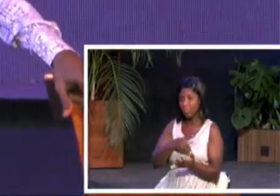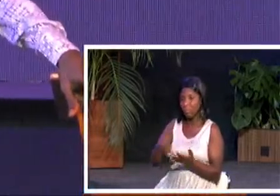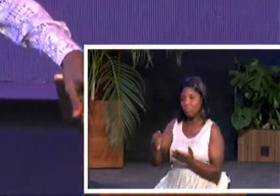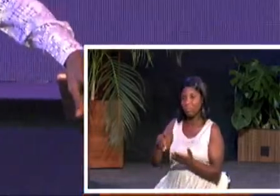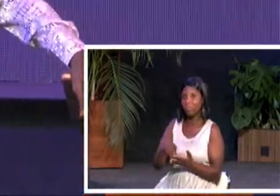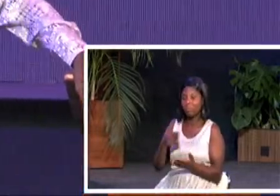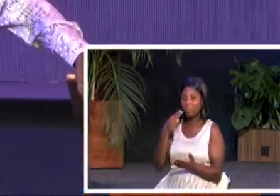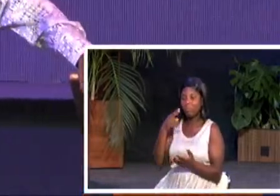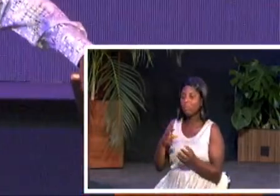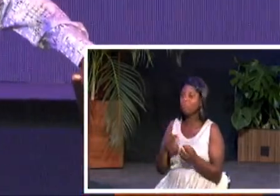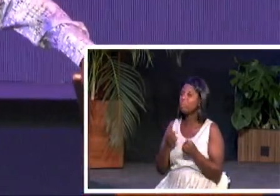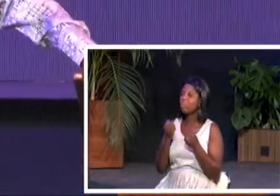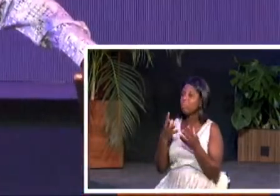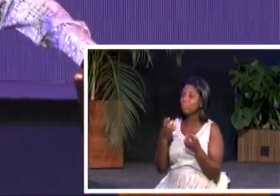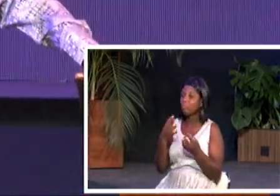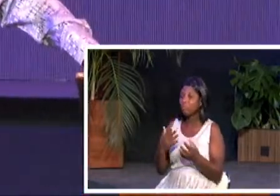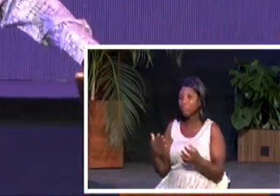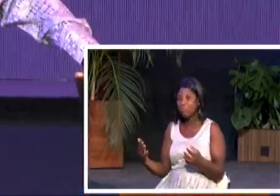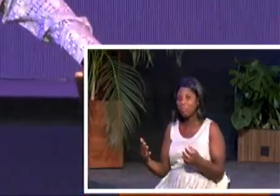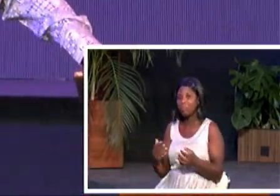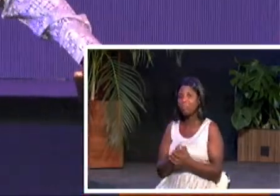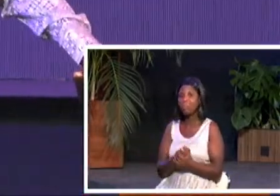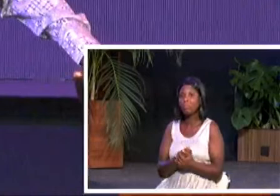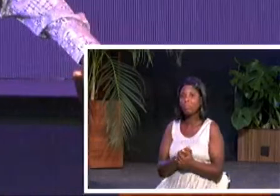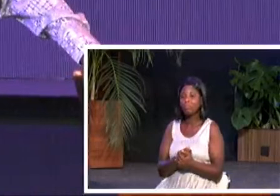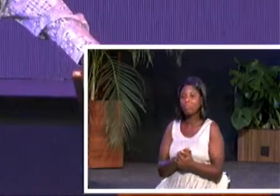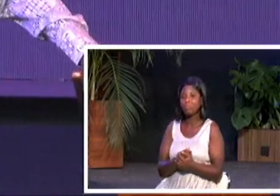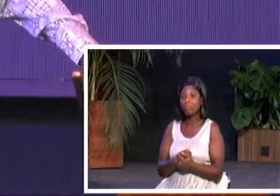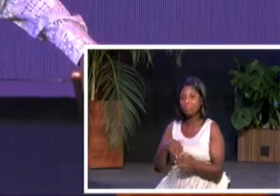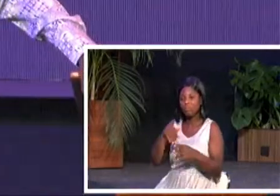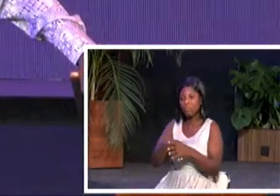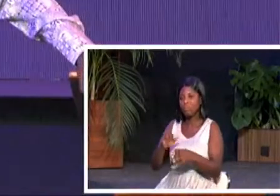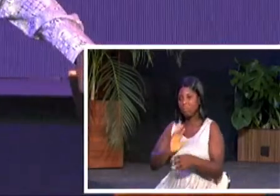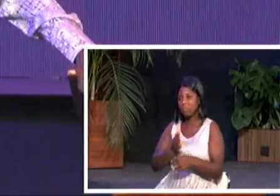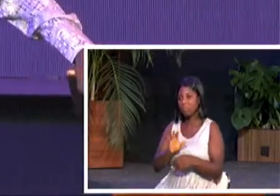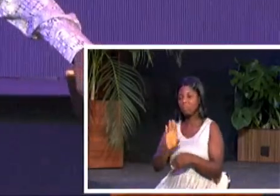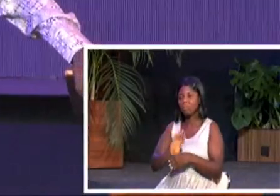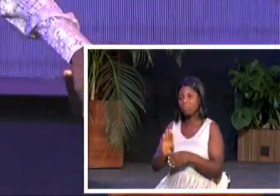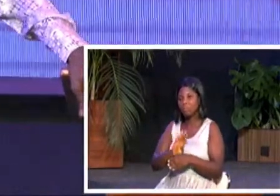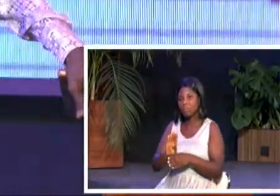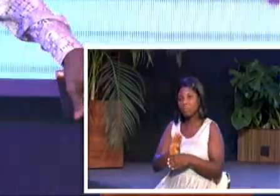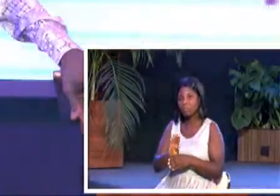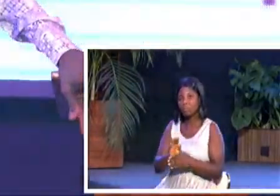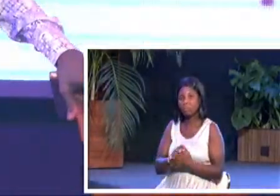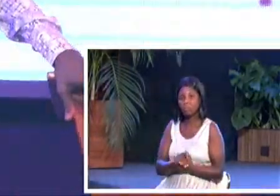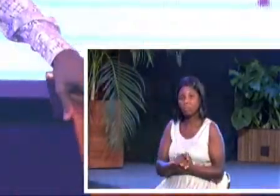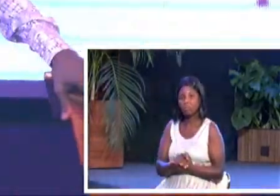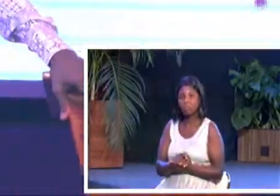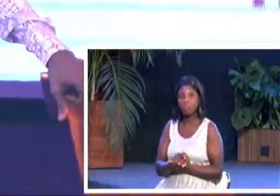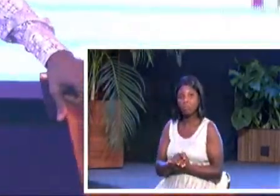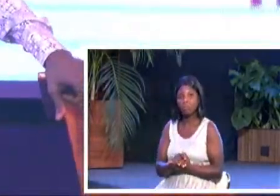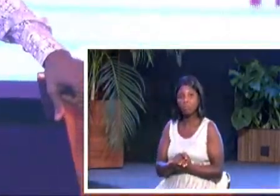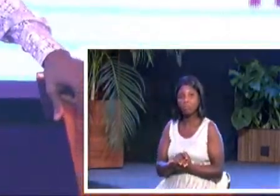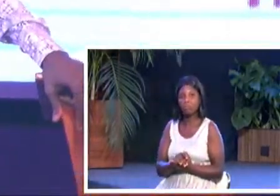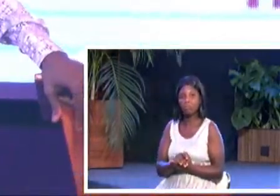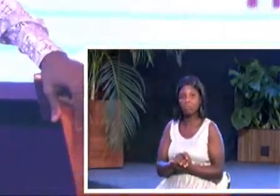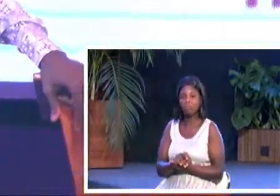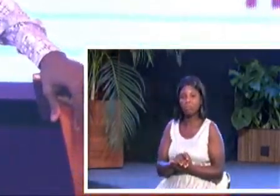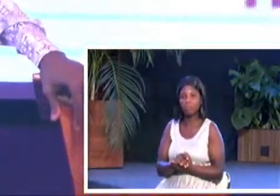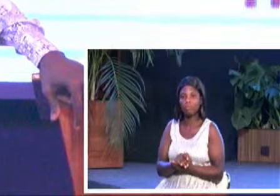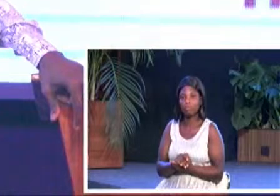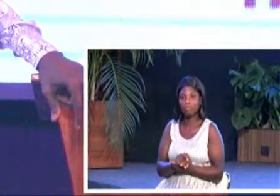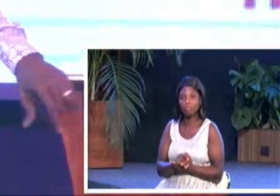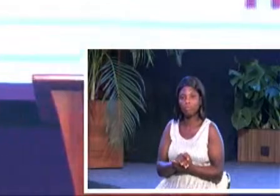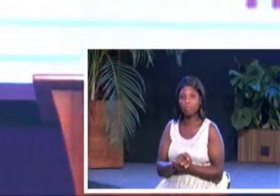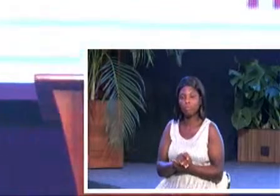are available in Agric, ATVET, and these spaces. I'm going to ask a rep from Axis to